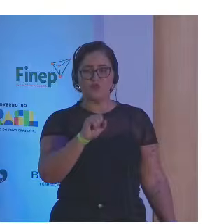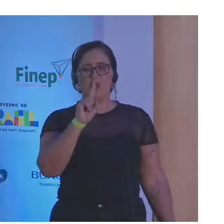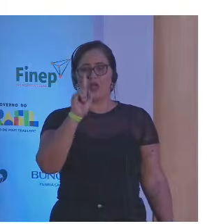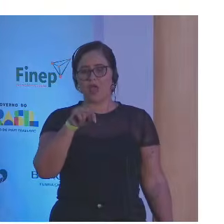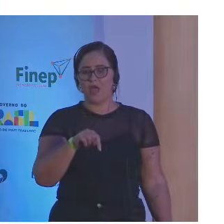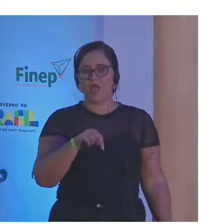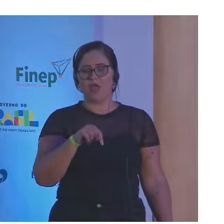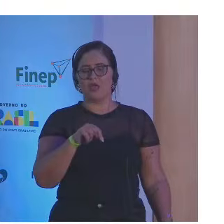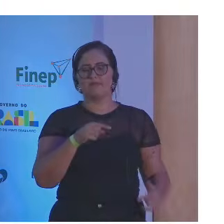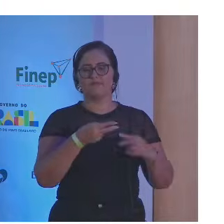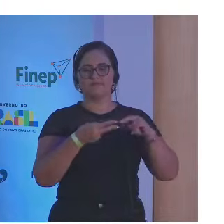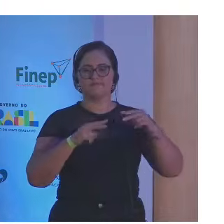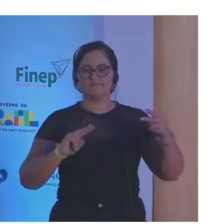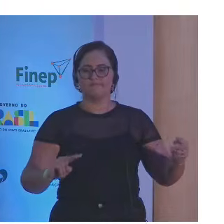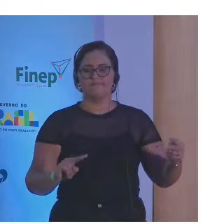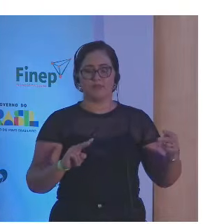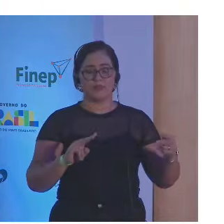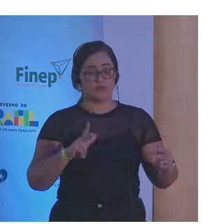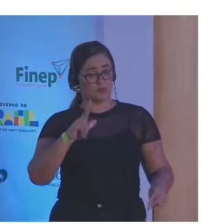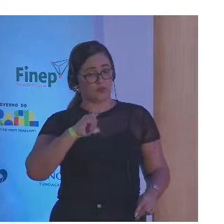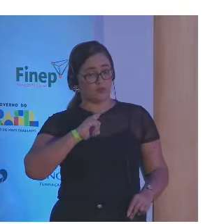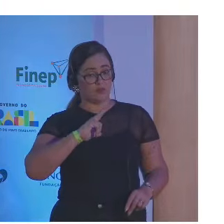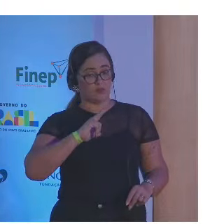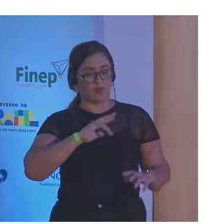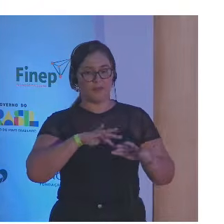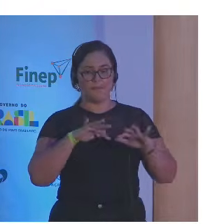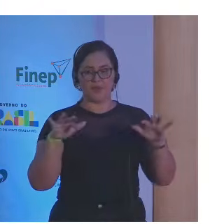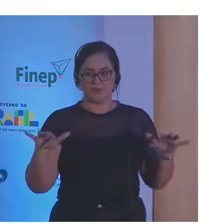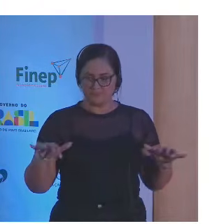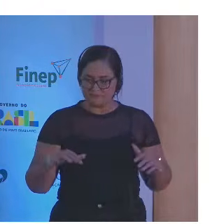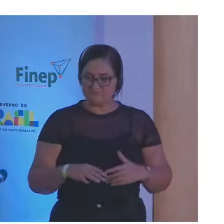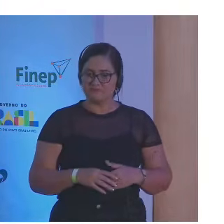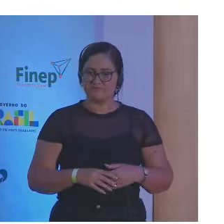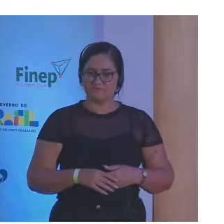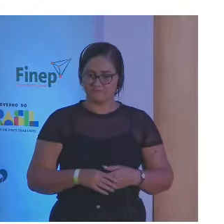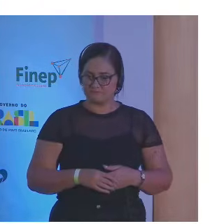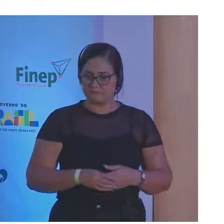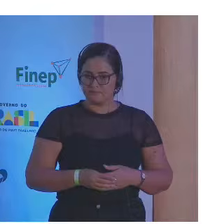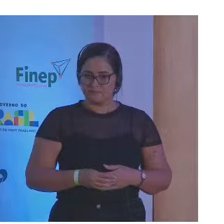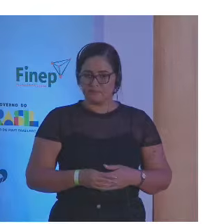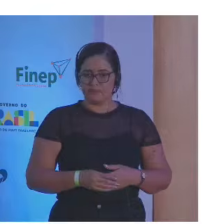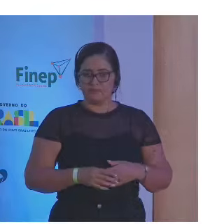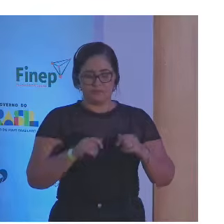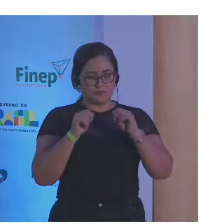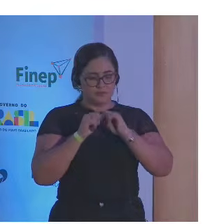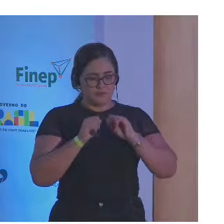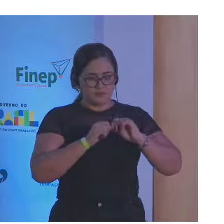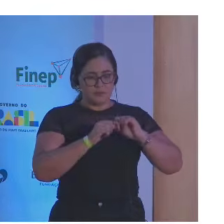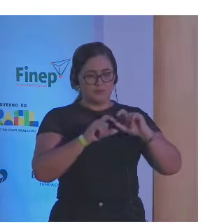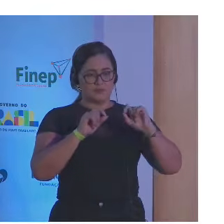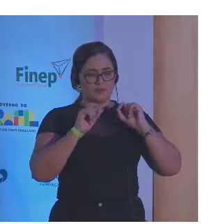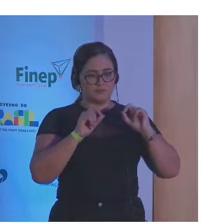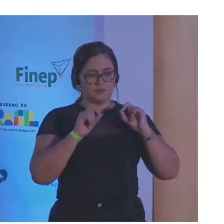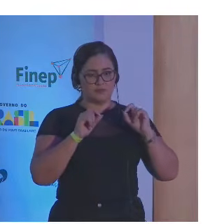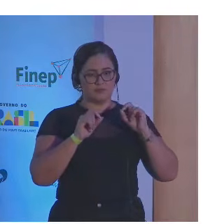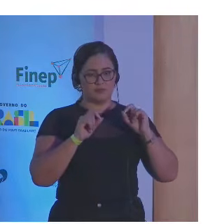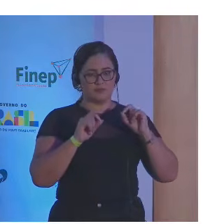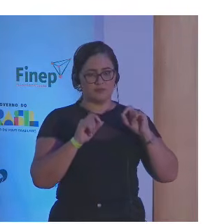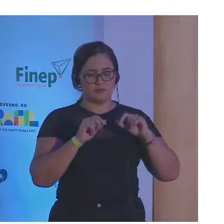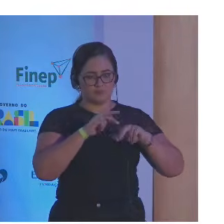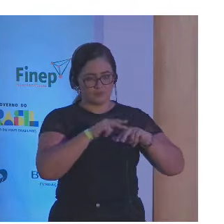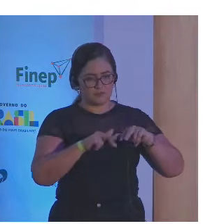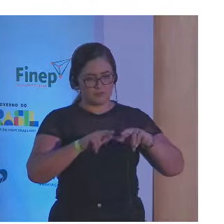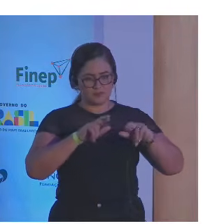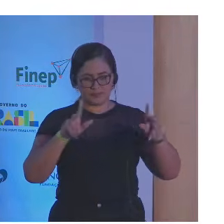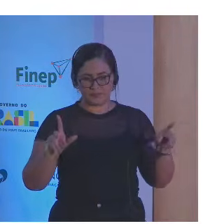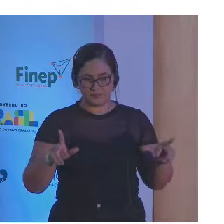genetically individual. They eat and they sexually and asexually reproduce, and they harbor